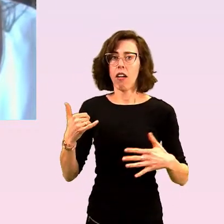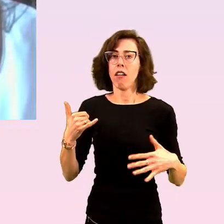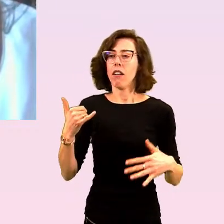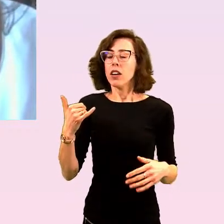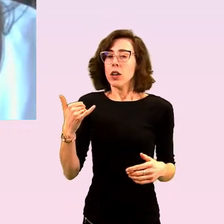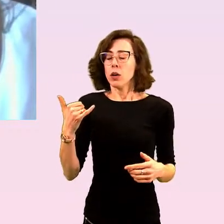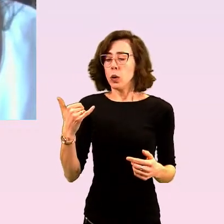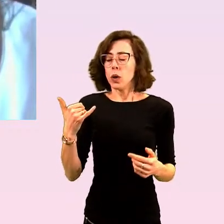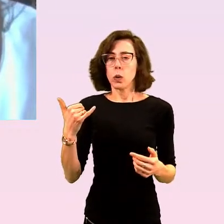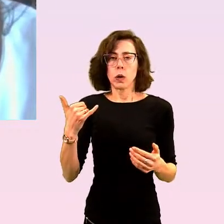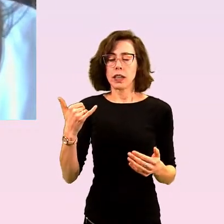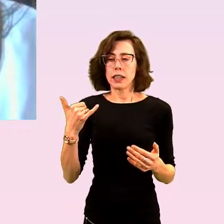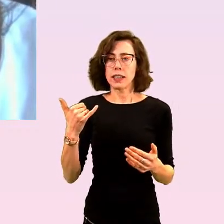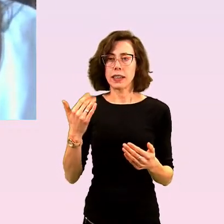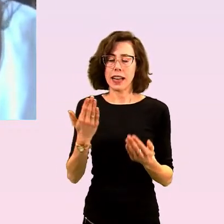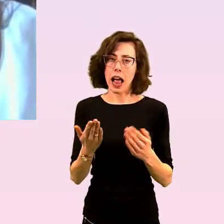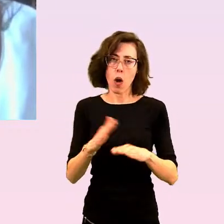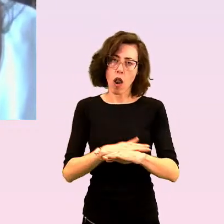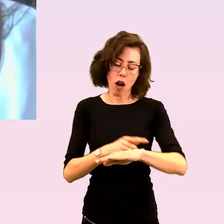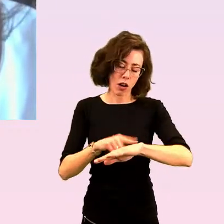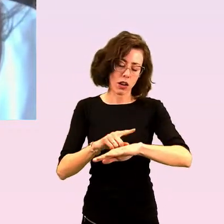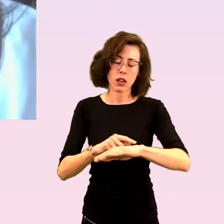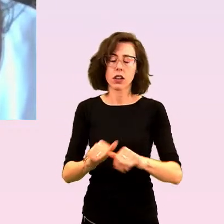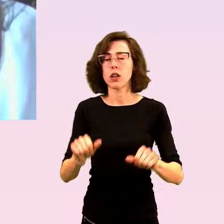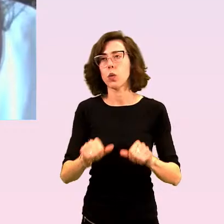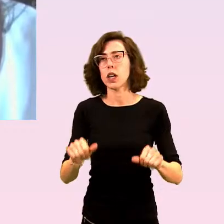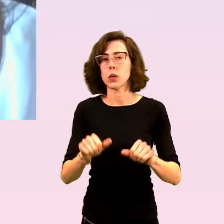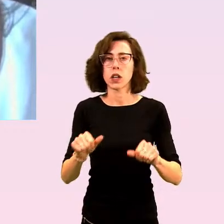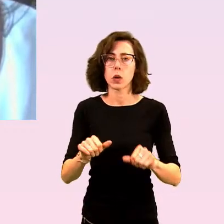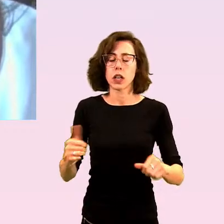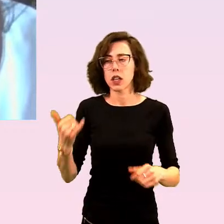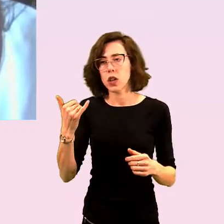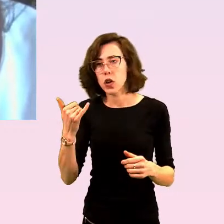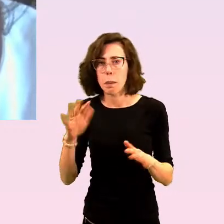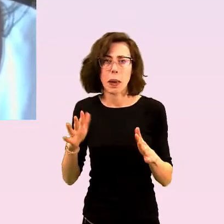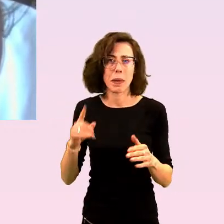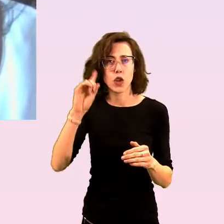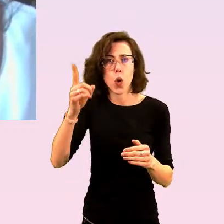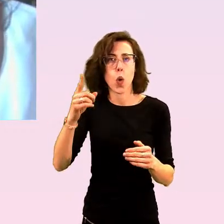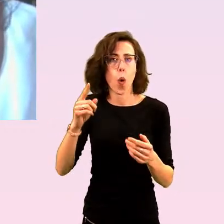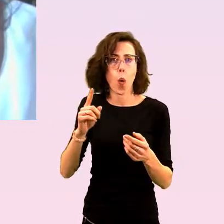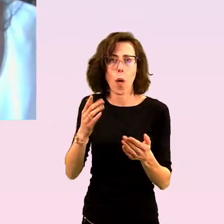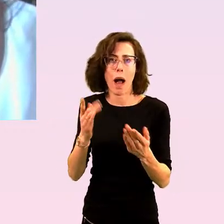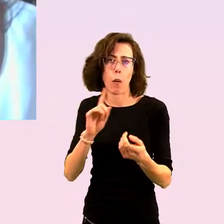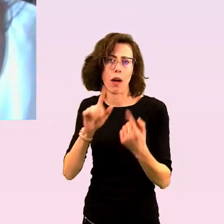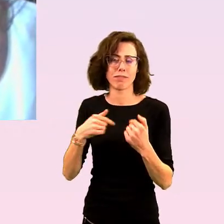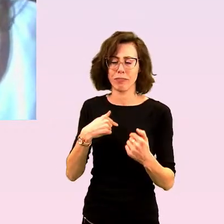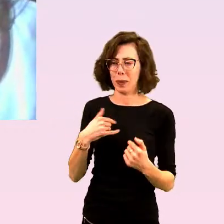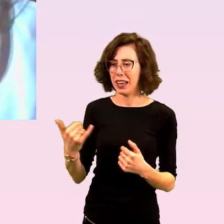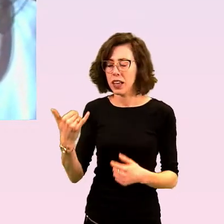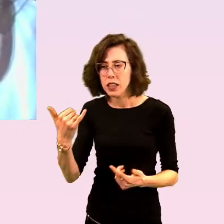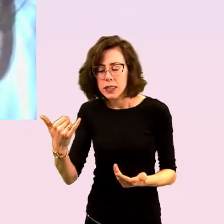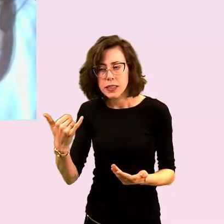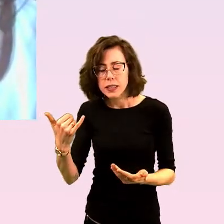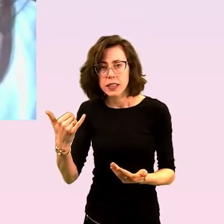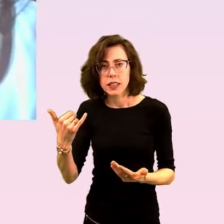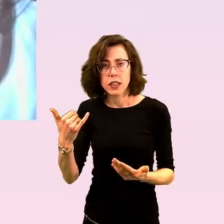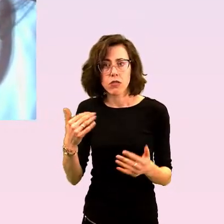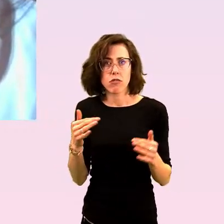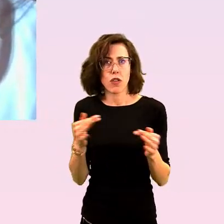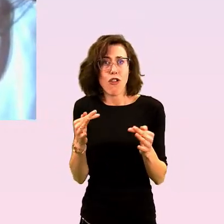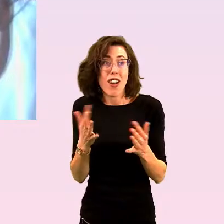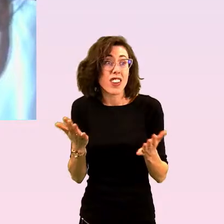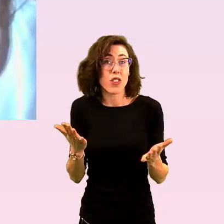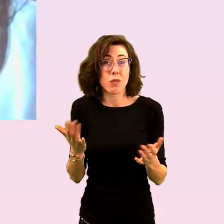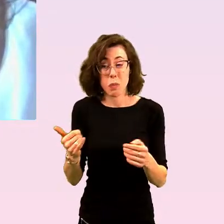because you were afraid of how long you were going to have to wait, you were afraid you wouldn't get the answer you wanted, and you were also afraid in certain points that the person on the other end of the phone might